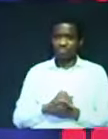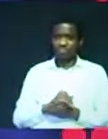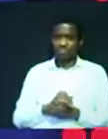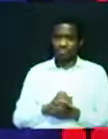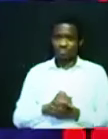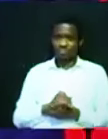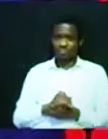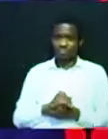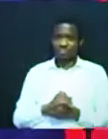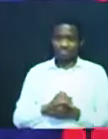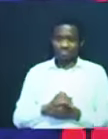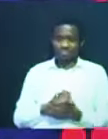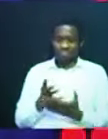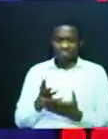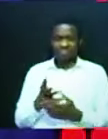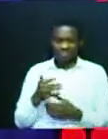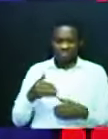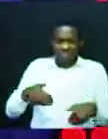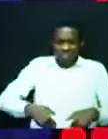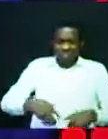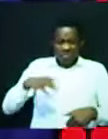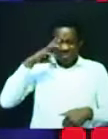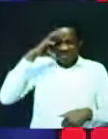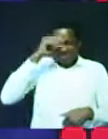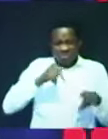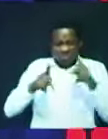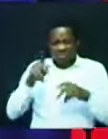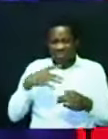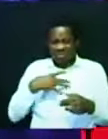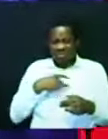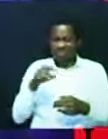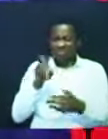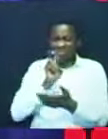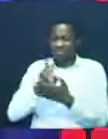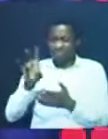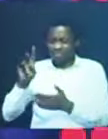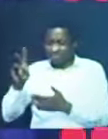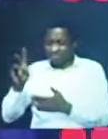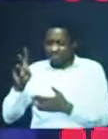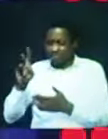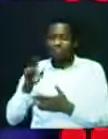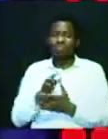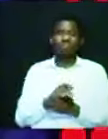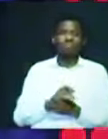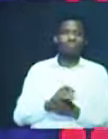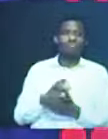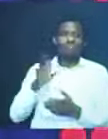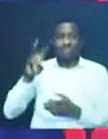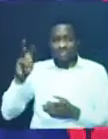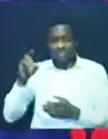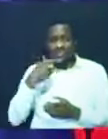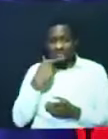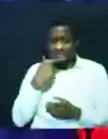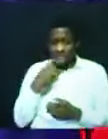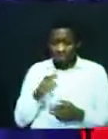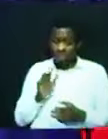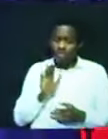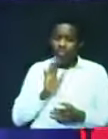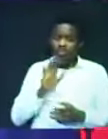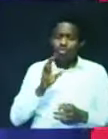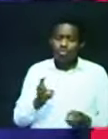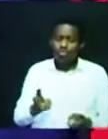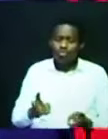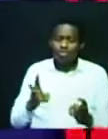16, but I like the verse 17. Did he say, adie nti? Her ways are pleasant ways, and all